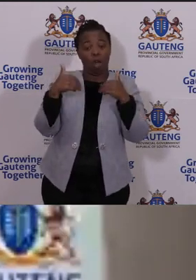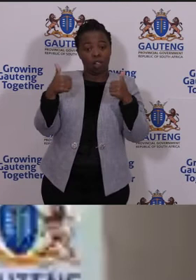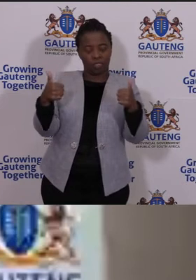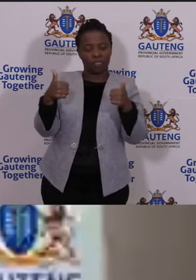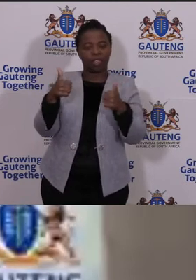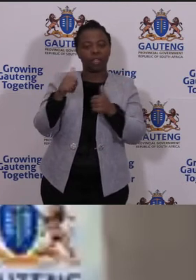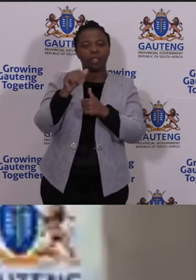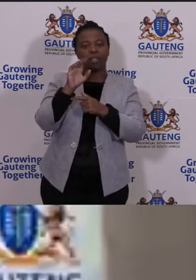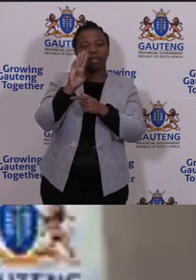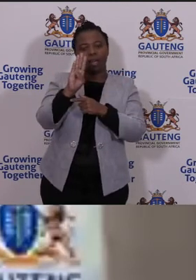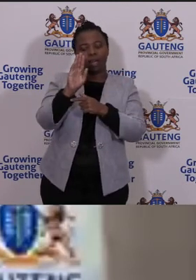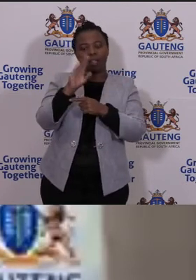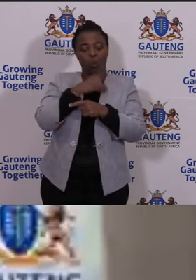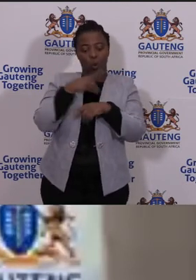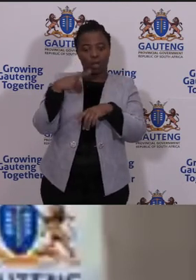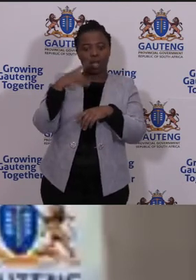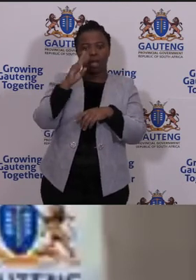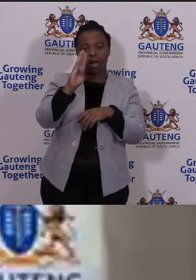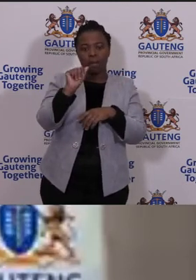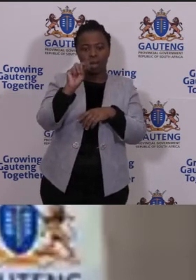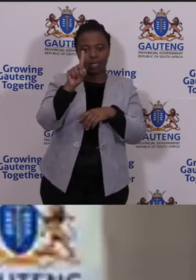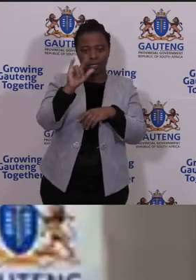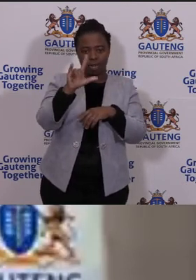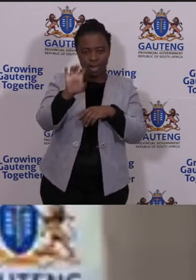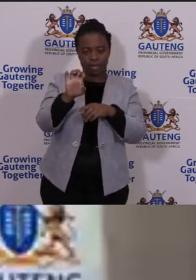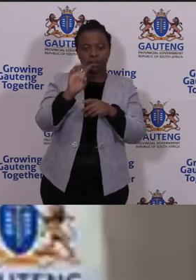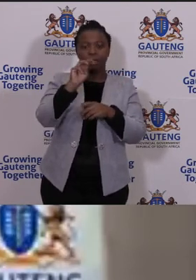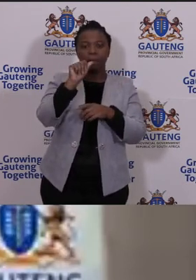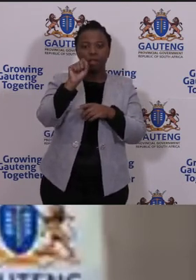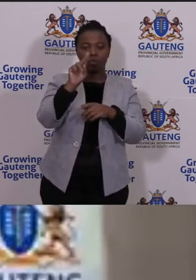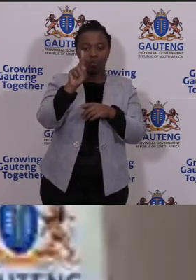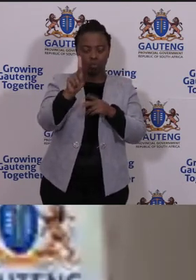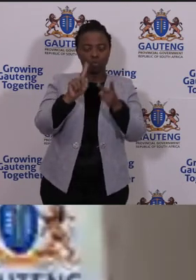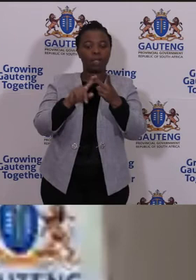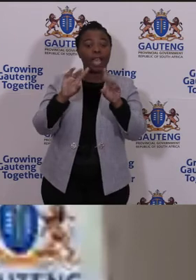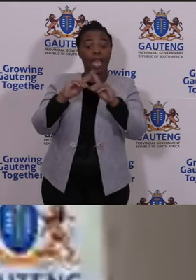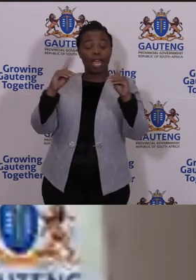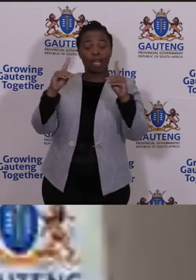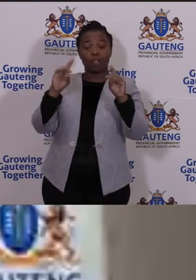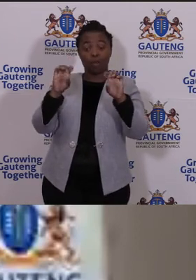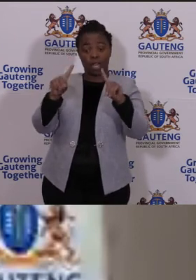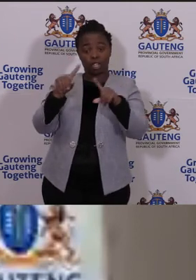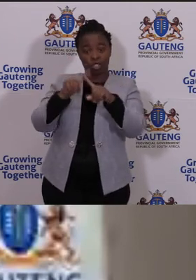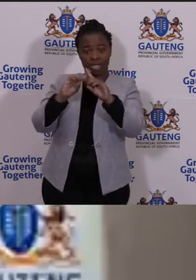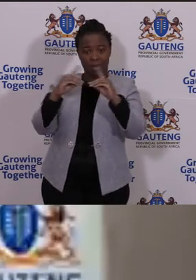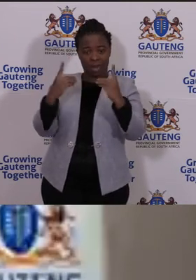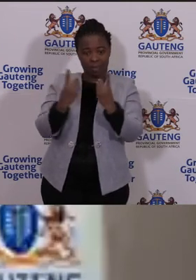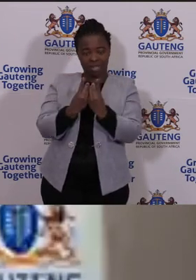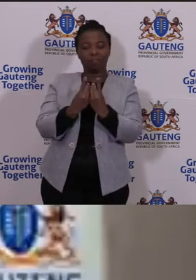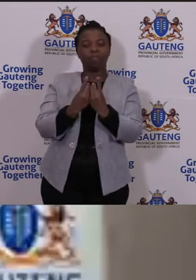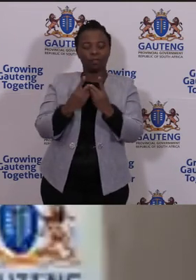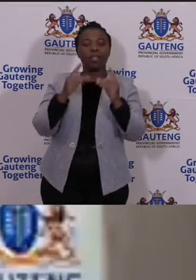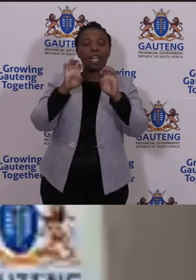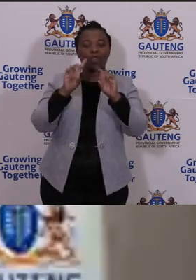Bandile Masuku, and the MEC for Education will lead the briefing this afternoon.